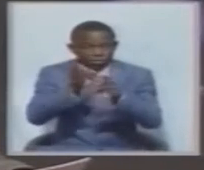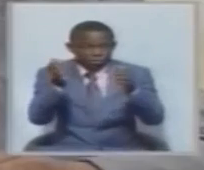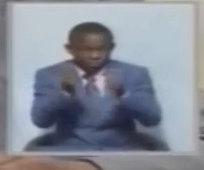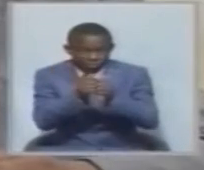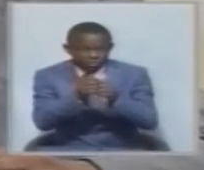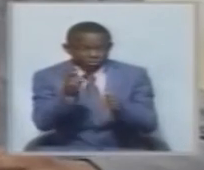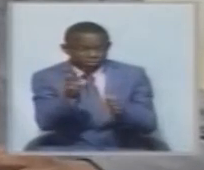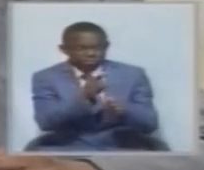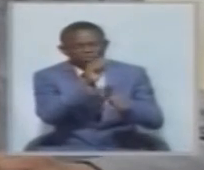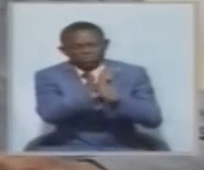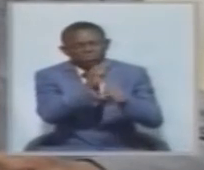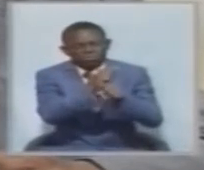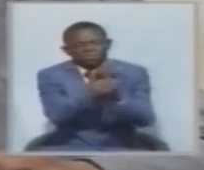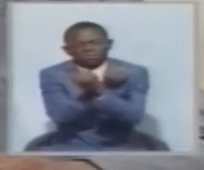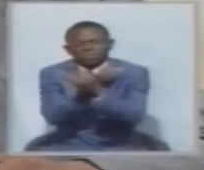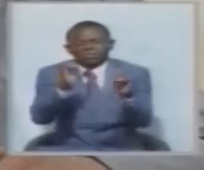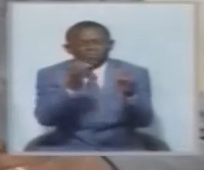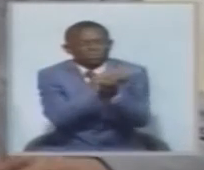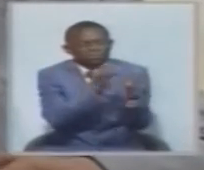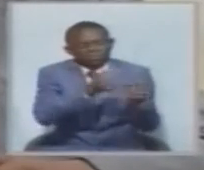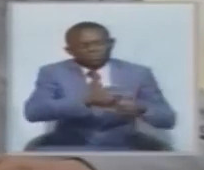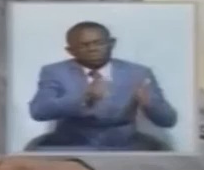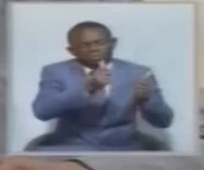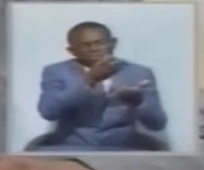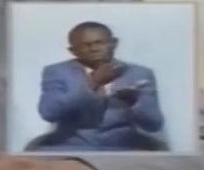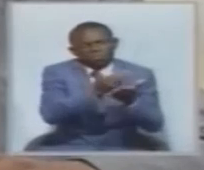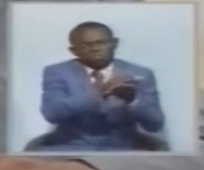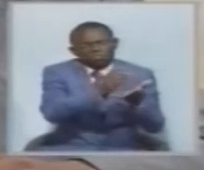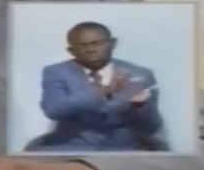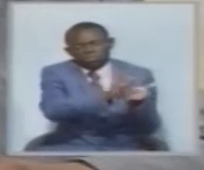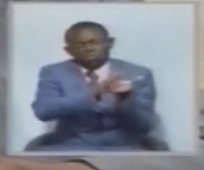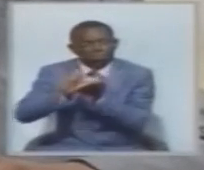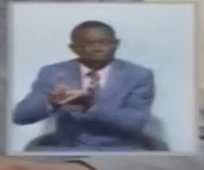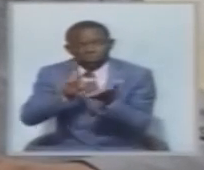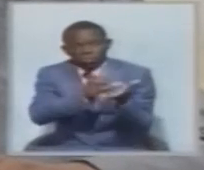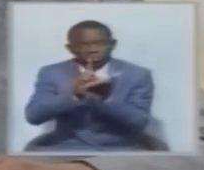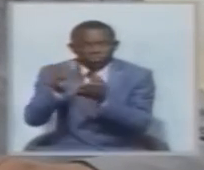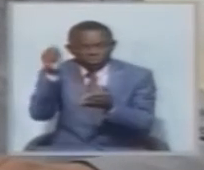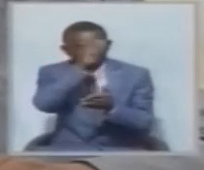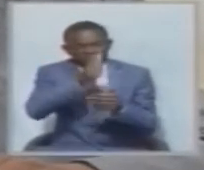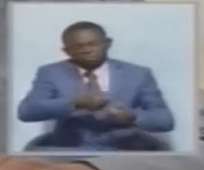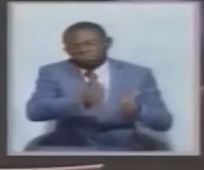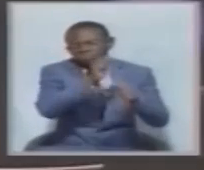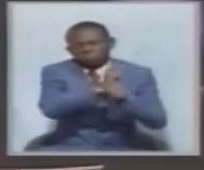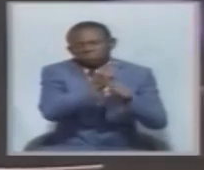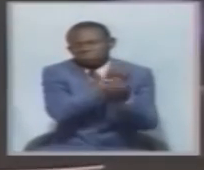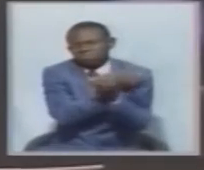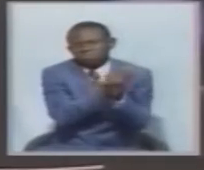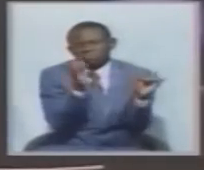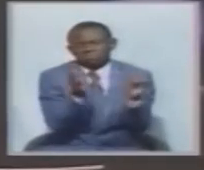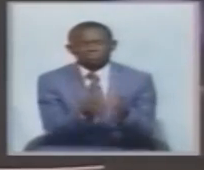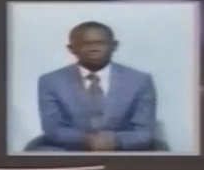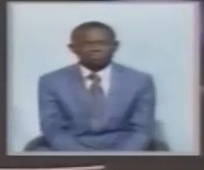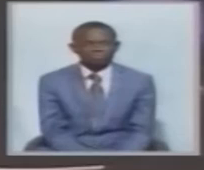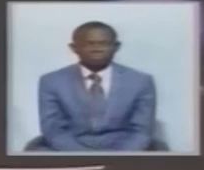provide the loans to those countries in Africa who want to benefit from the funds. Now, one other thing that